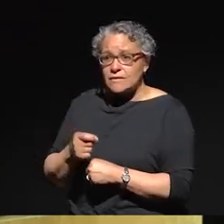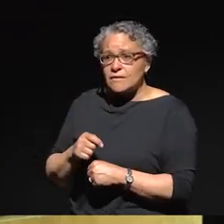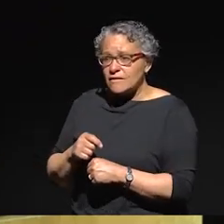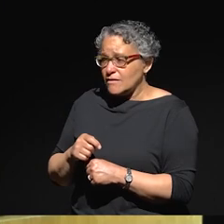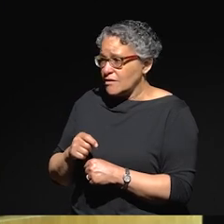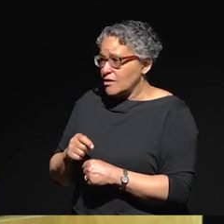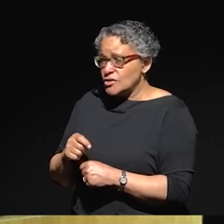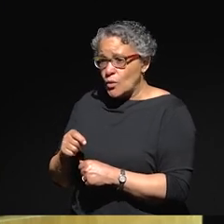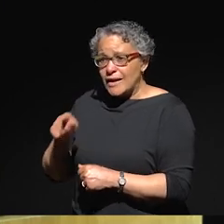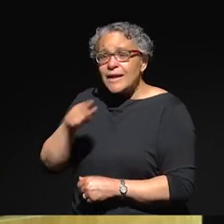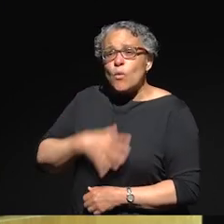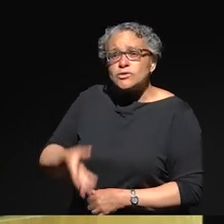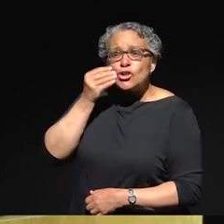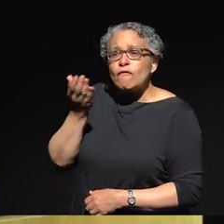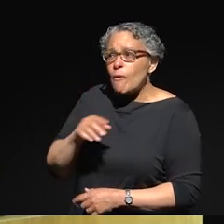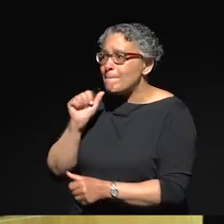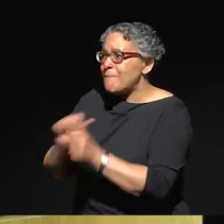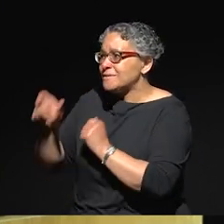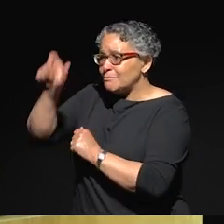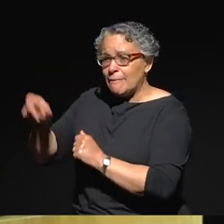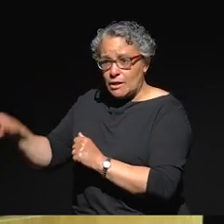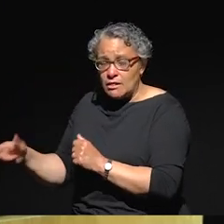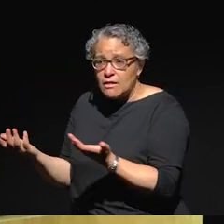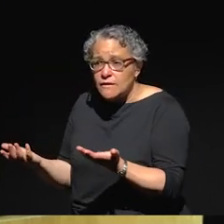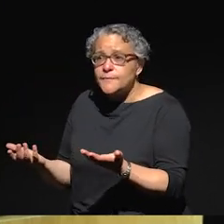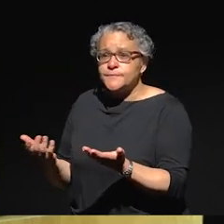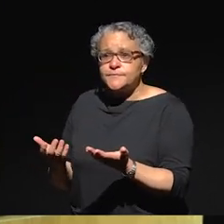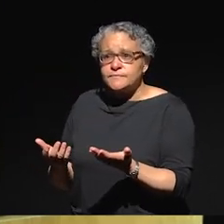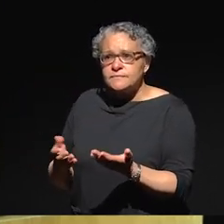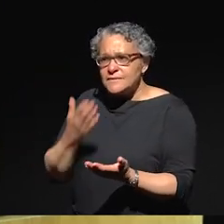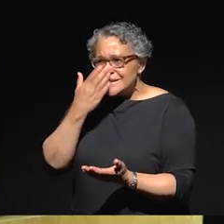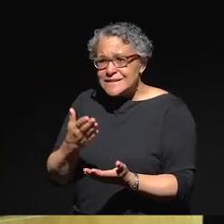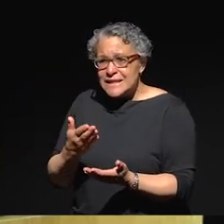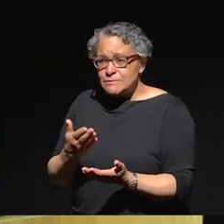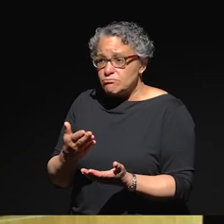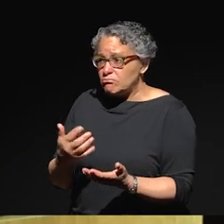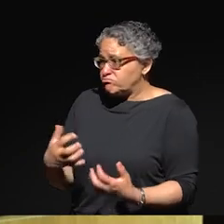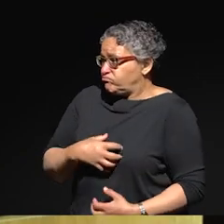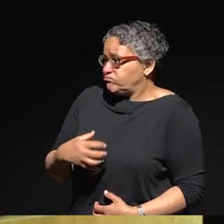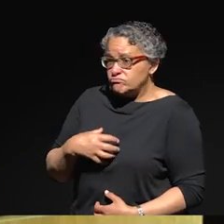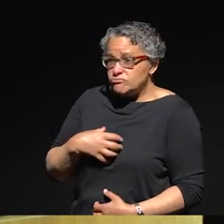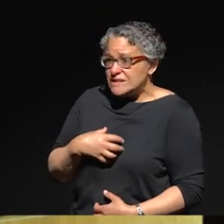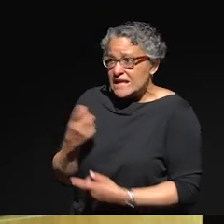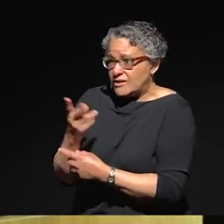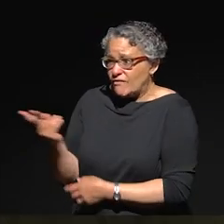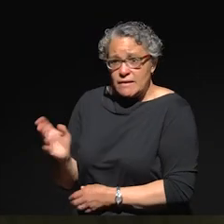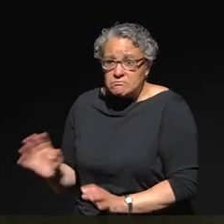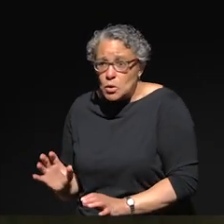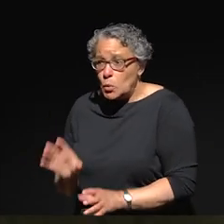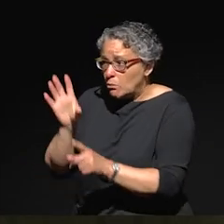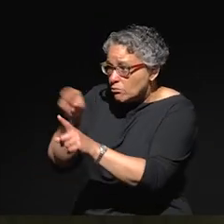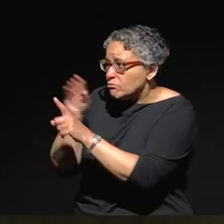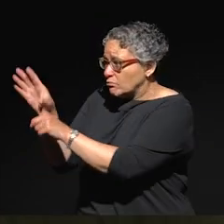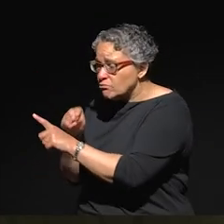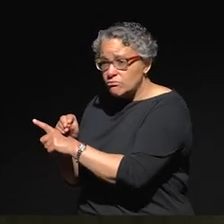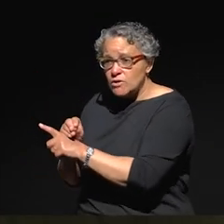mean, he wants to learn from the best. And he really sort of seems unintimidated by them. He takes whatever he can from both of them